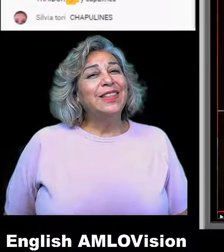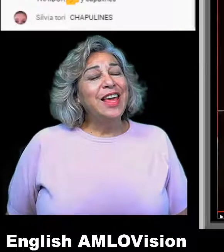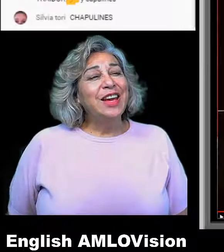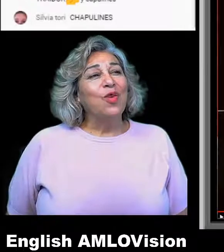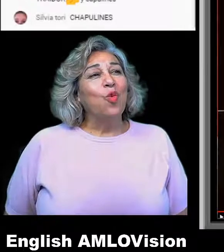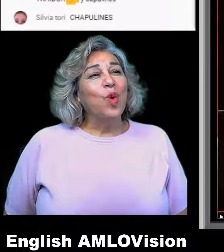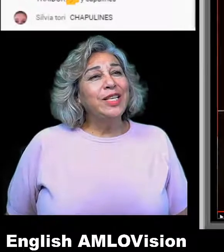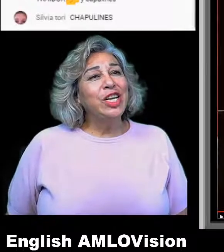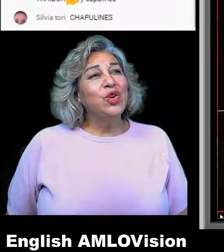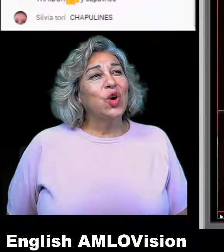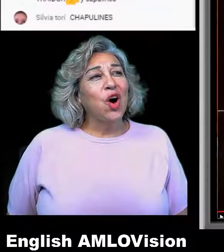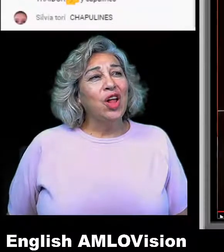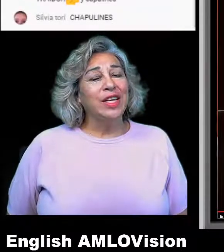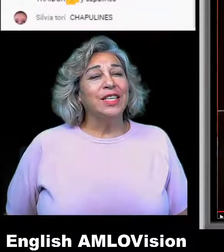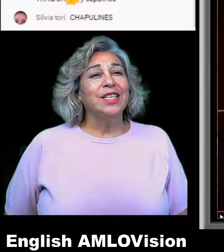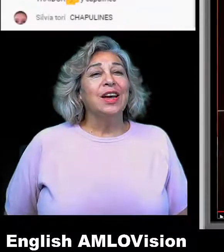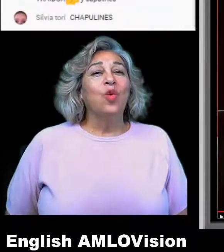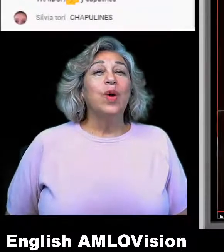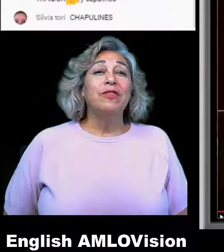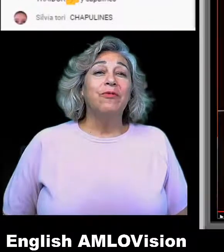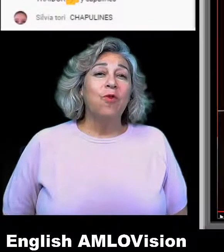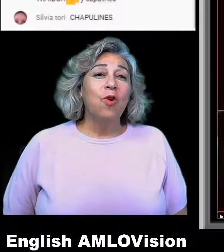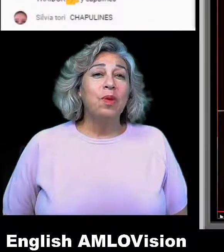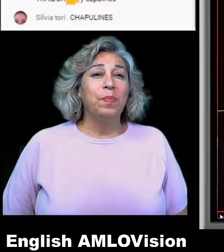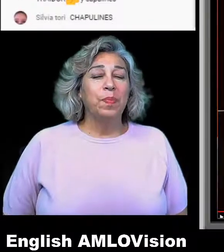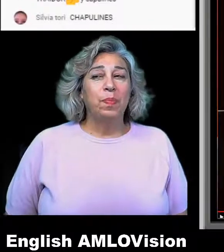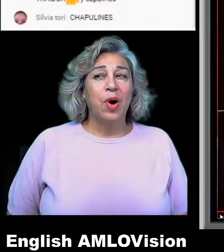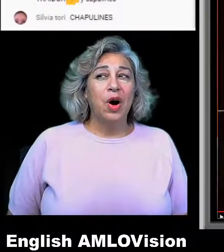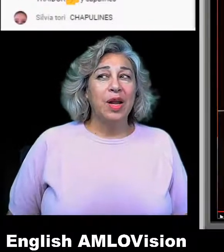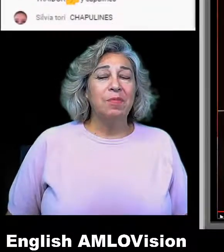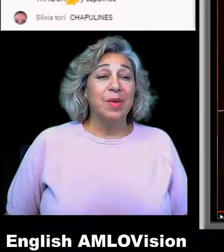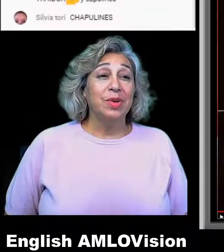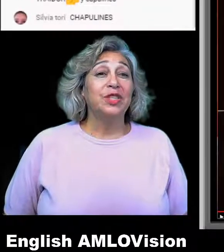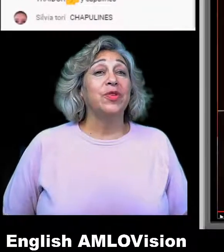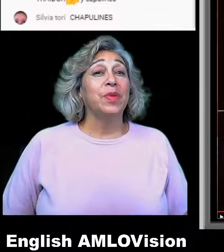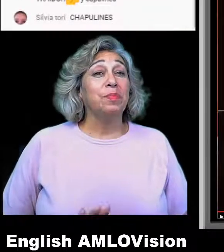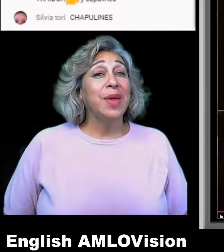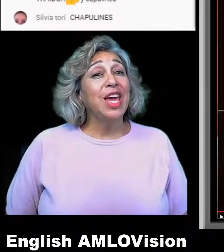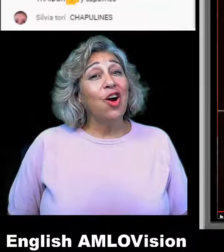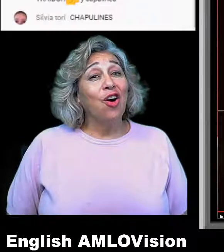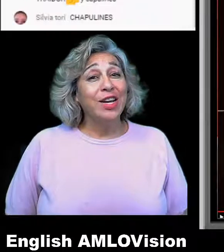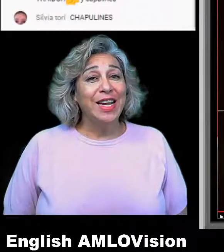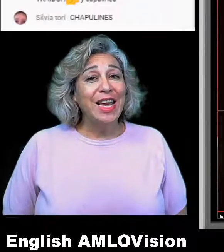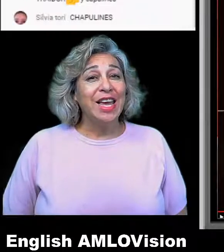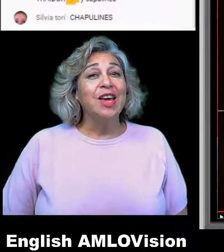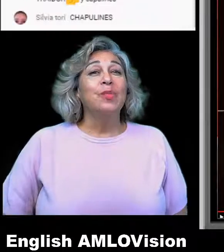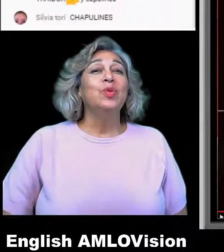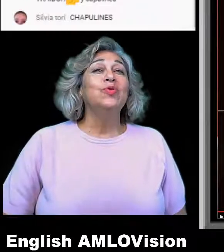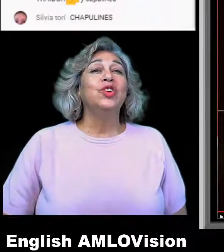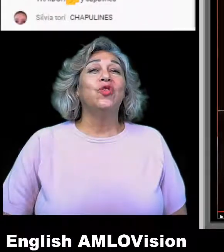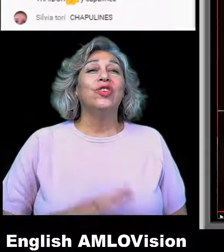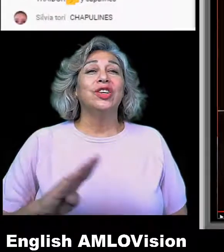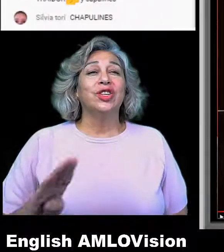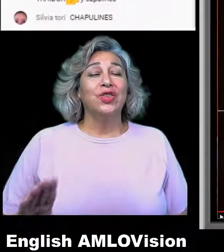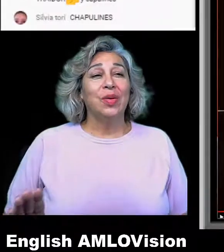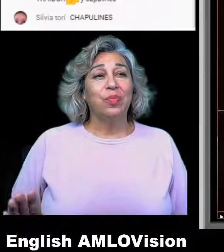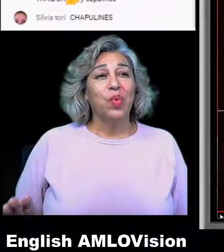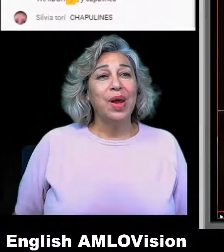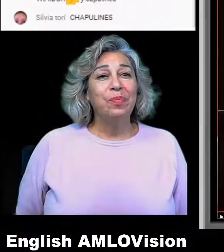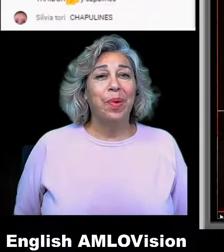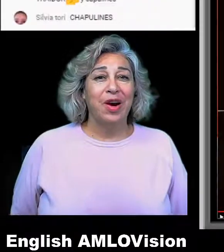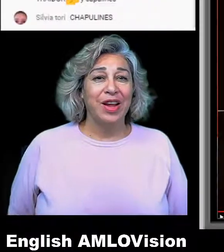says, then what do you call it when 4 party members from the PRD moved over to